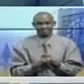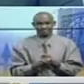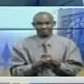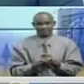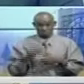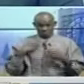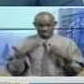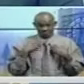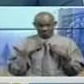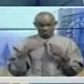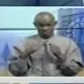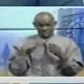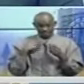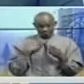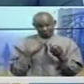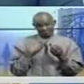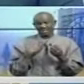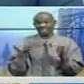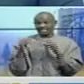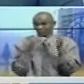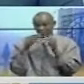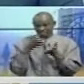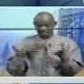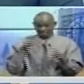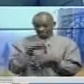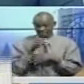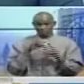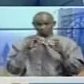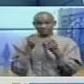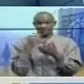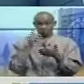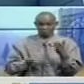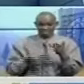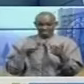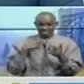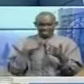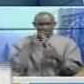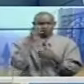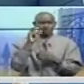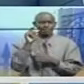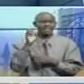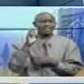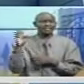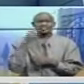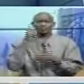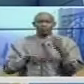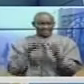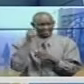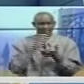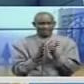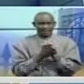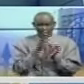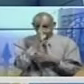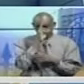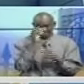The Coalition for Reforms and Democracy Joint Parliamentary Group claims the Jubilee government is scheming to make Kenya a police state